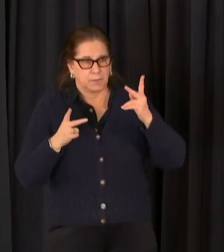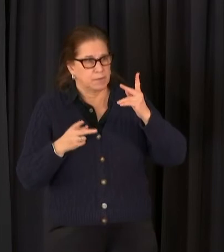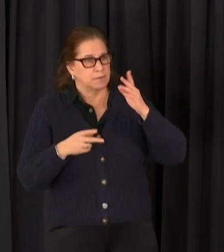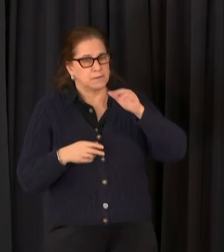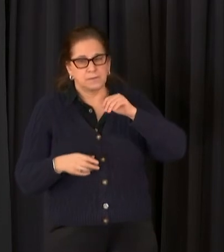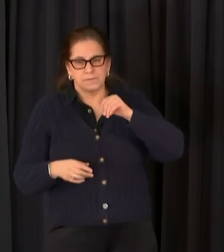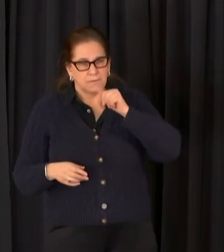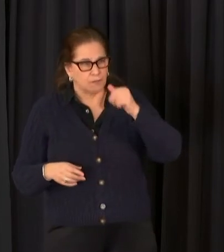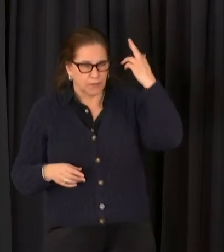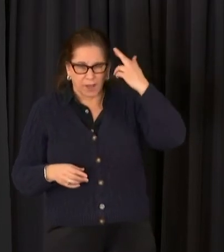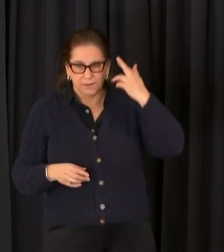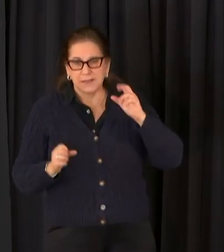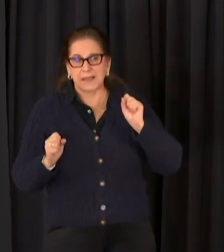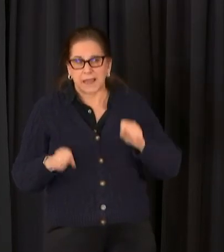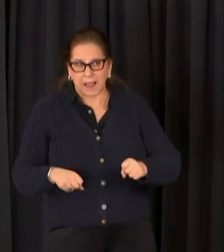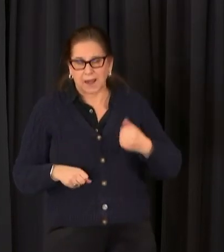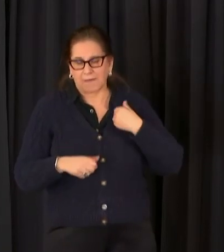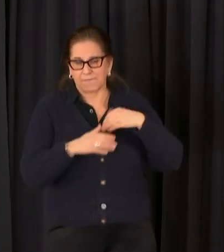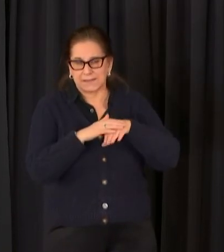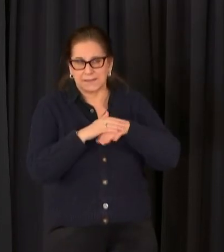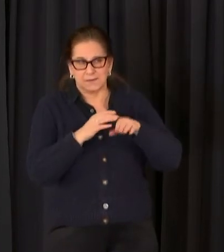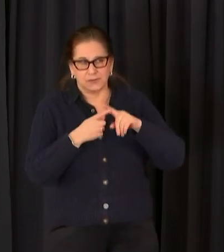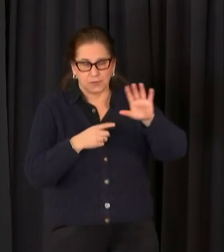My question is that how